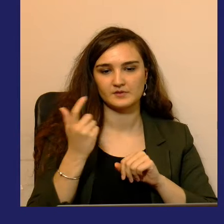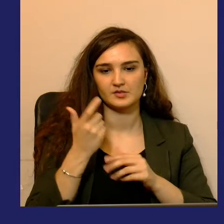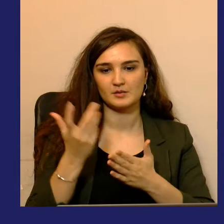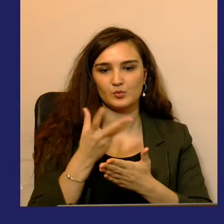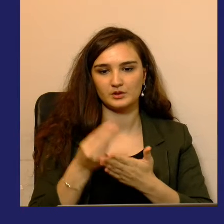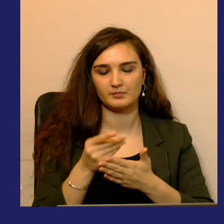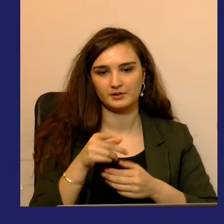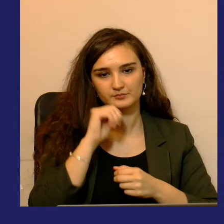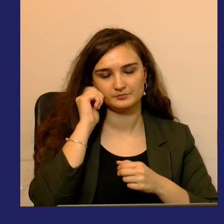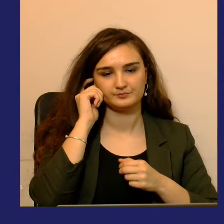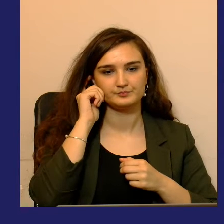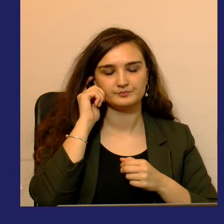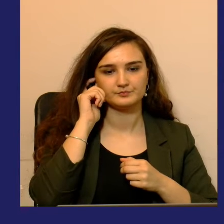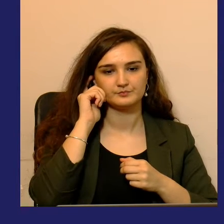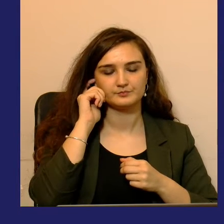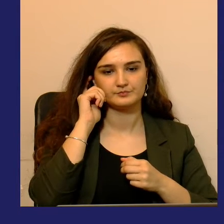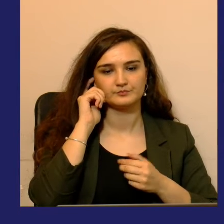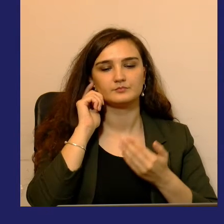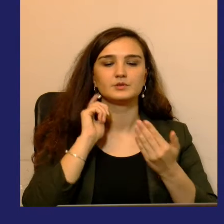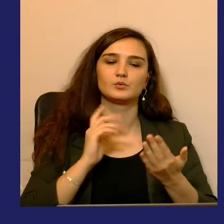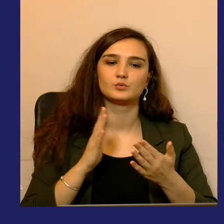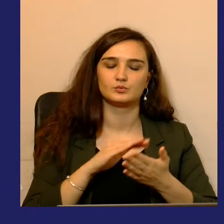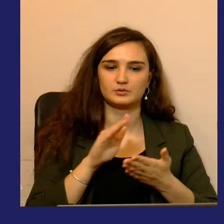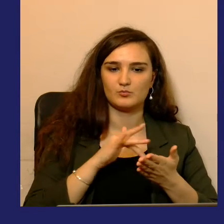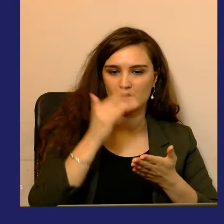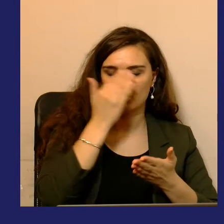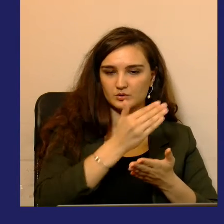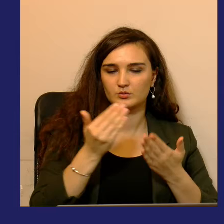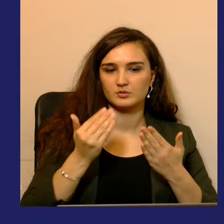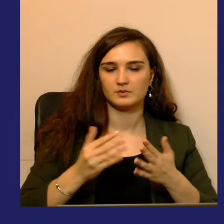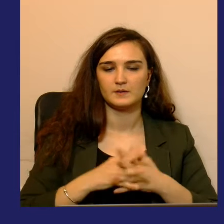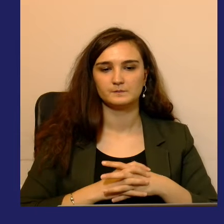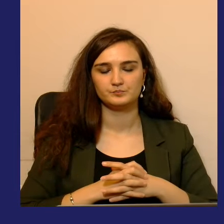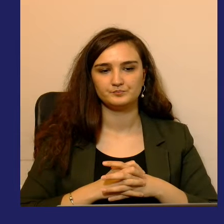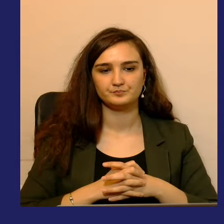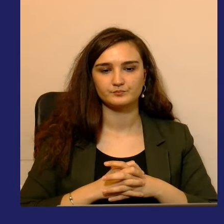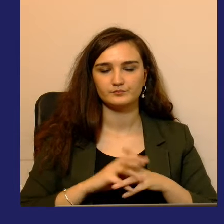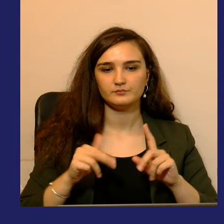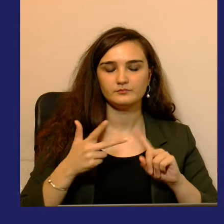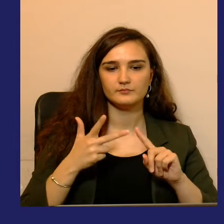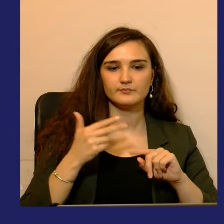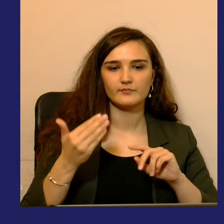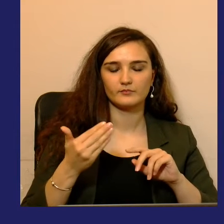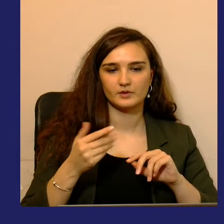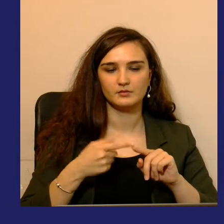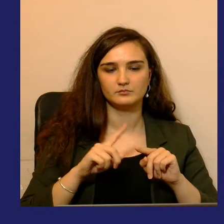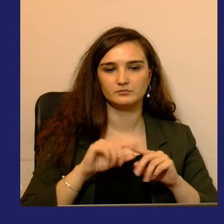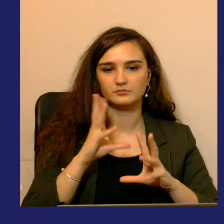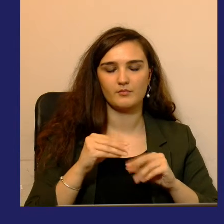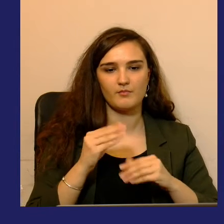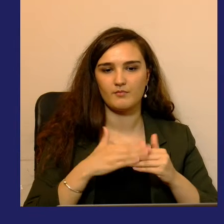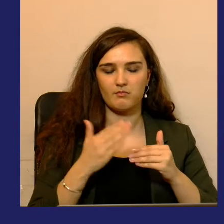society. And then the third piece comes back to that impunity issue that I talked about. We've got to see